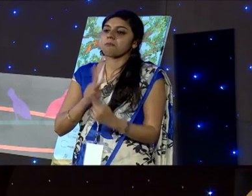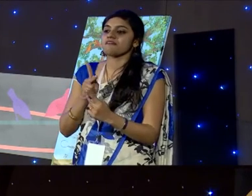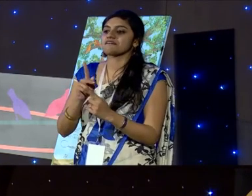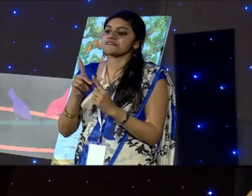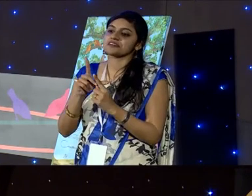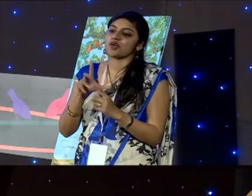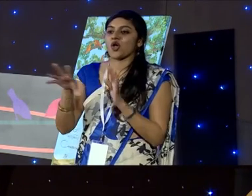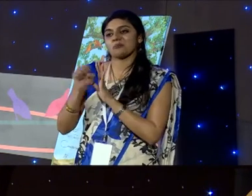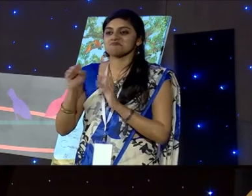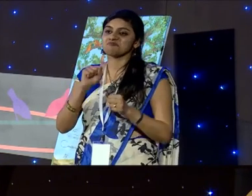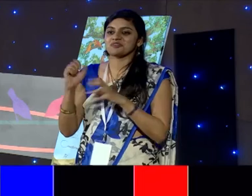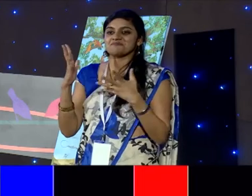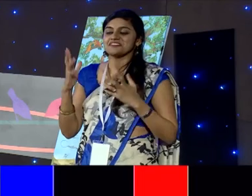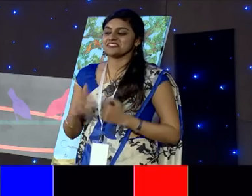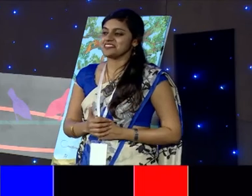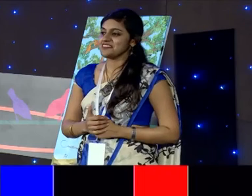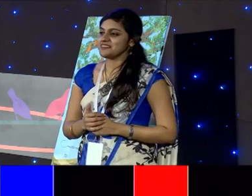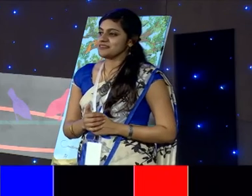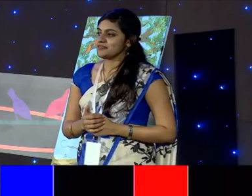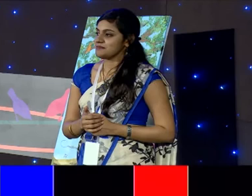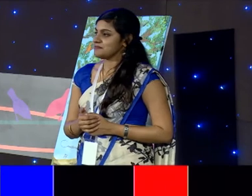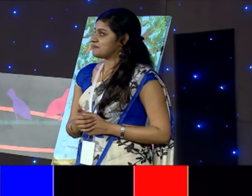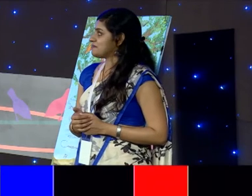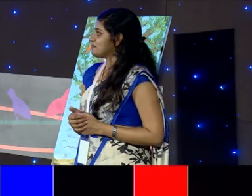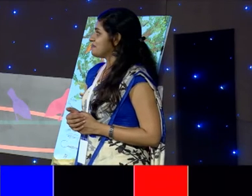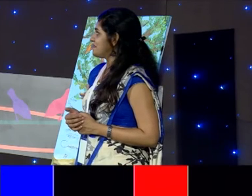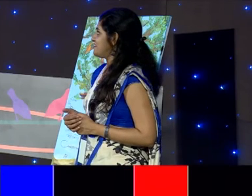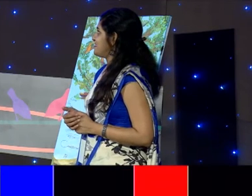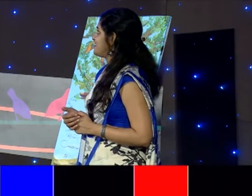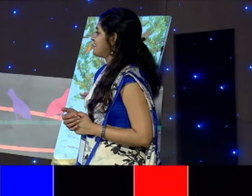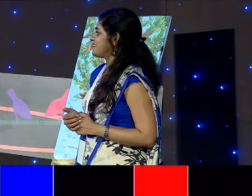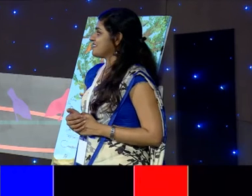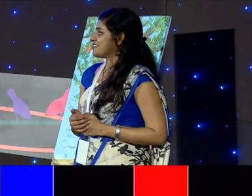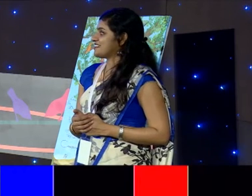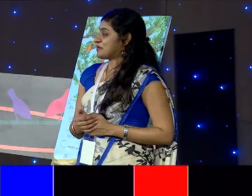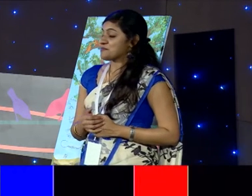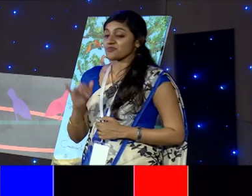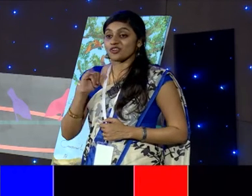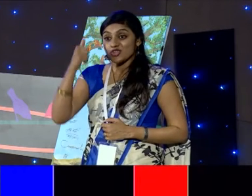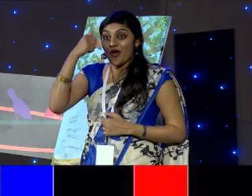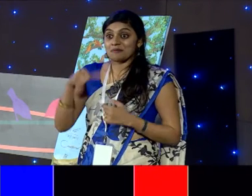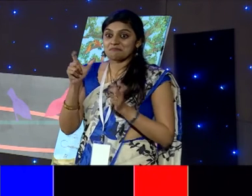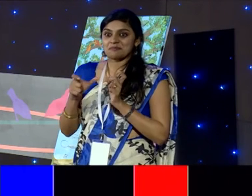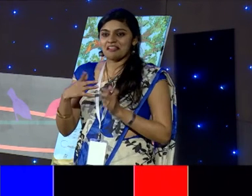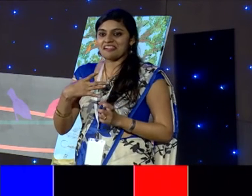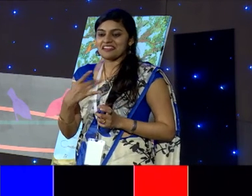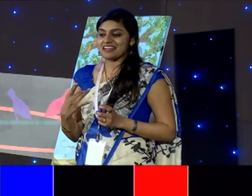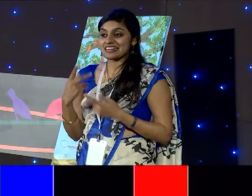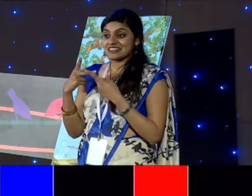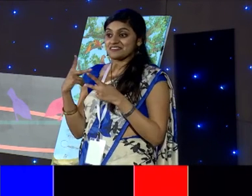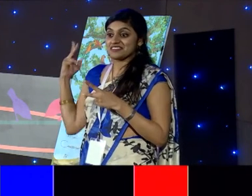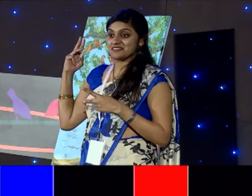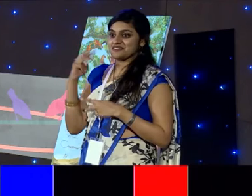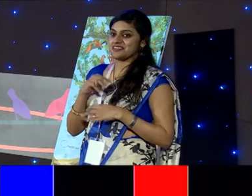We found that people with autism love systems. Systems like mechanical systems or